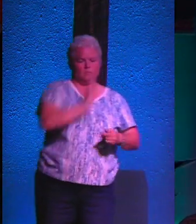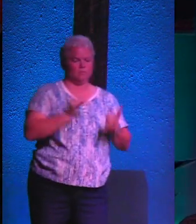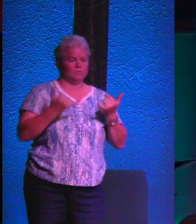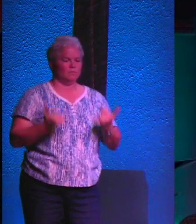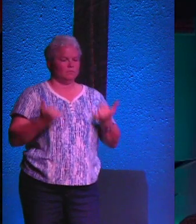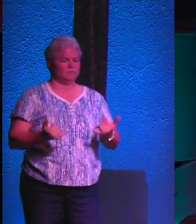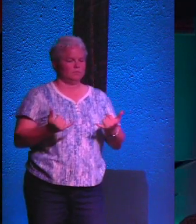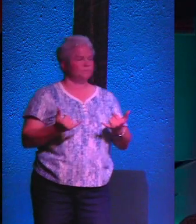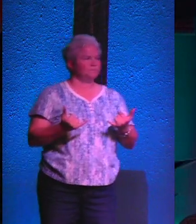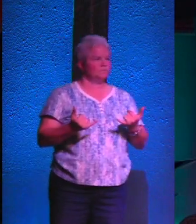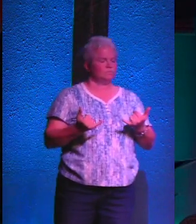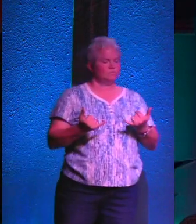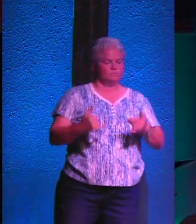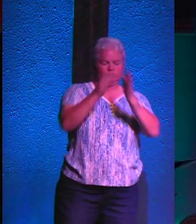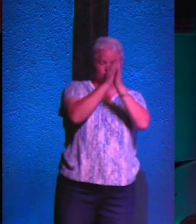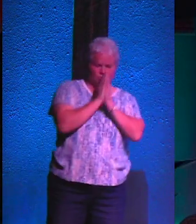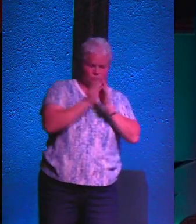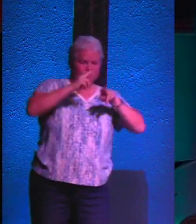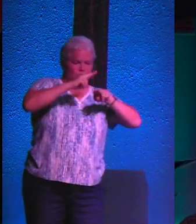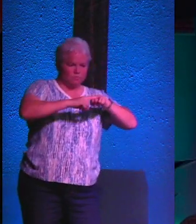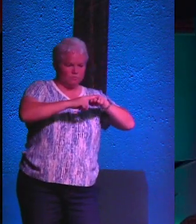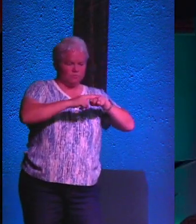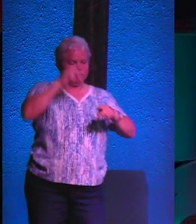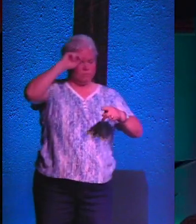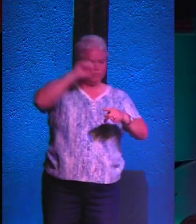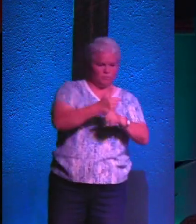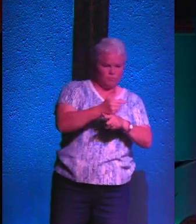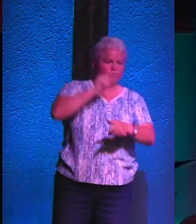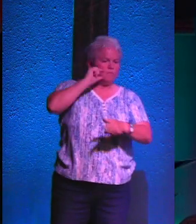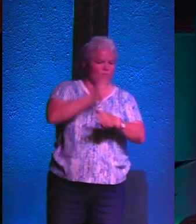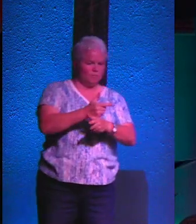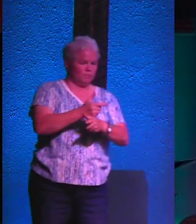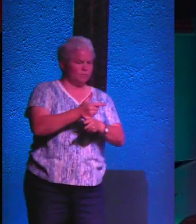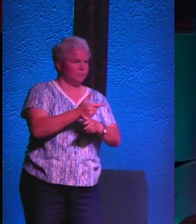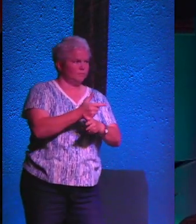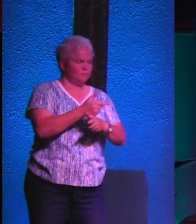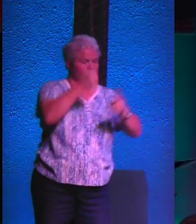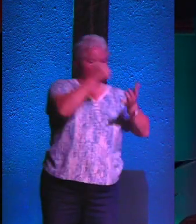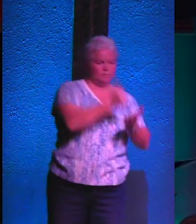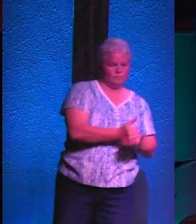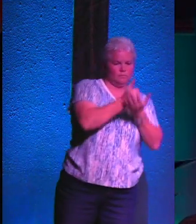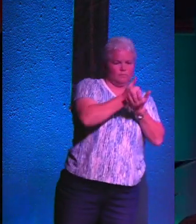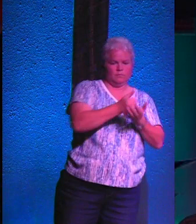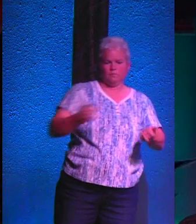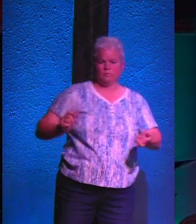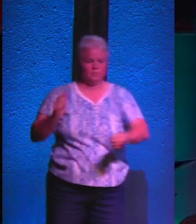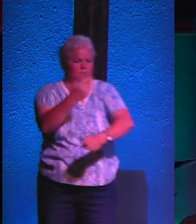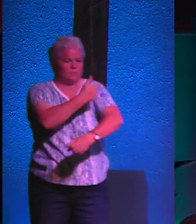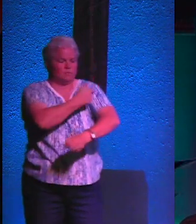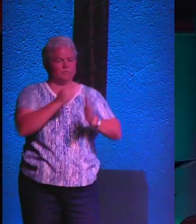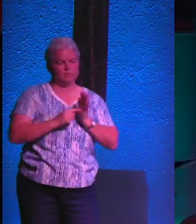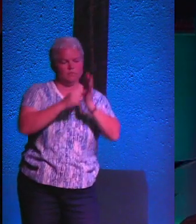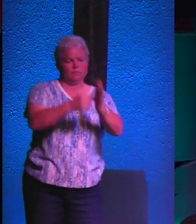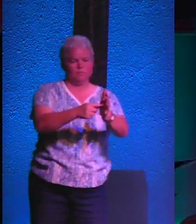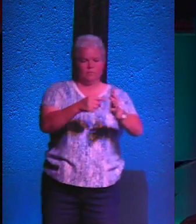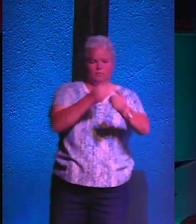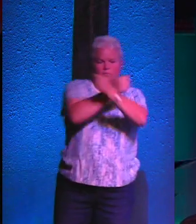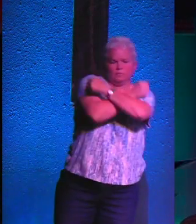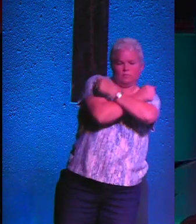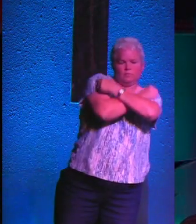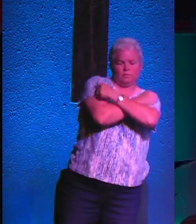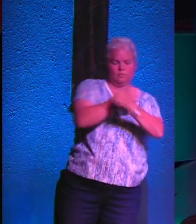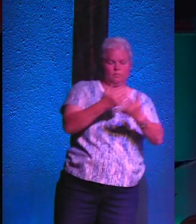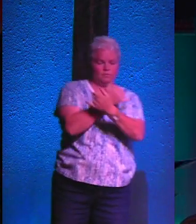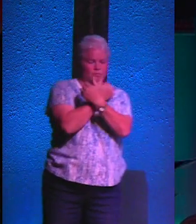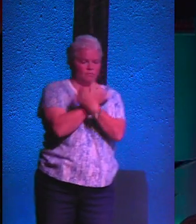today as we sit together with our brothers and sisters, help us just to display your love to